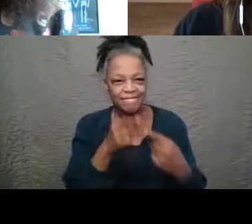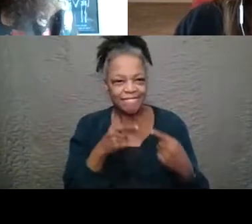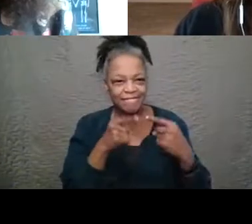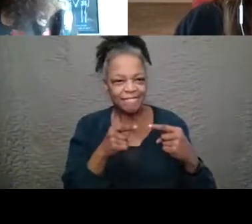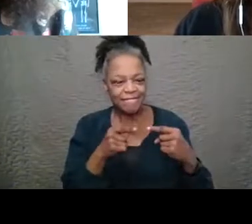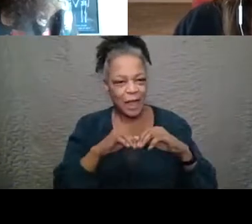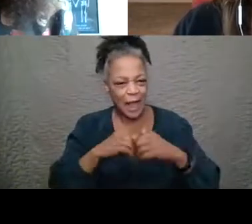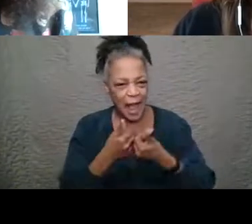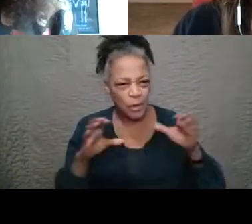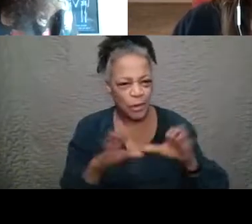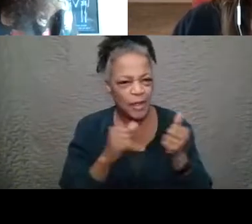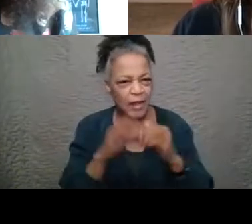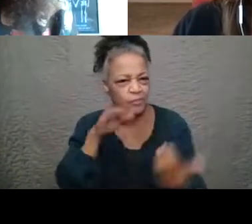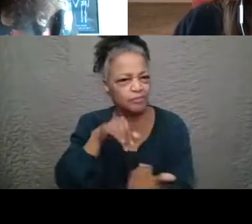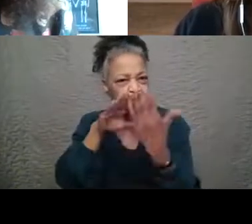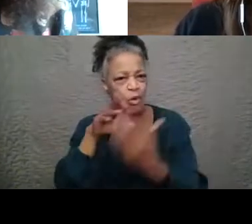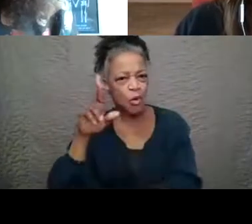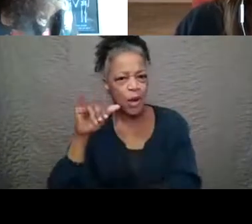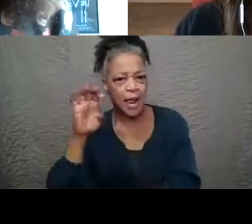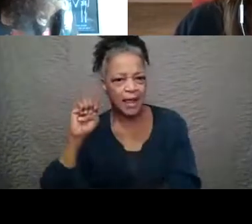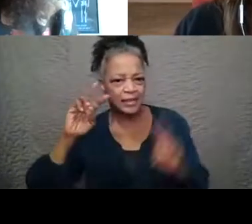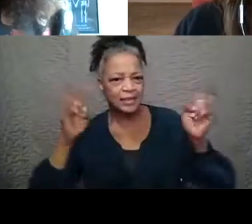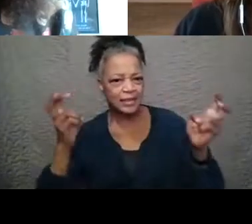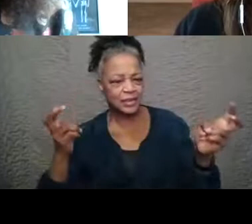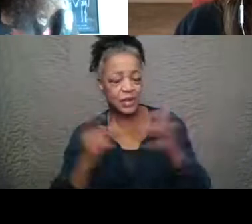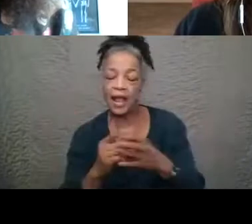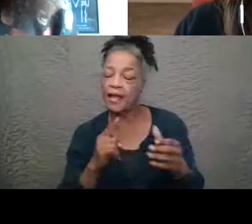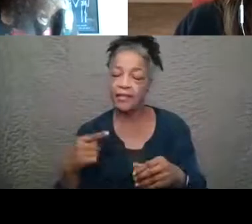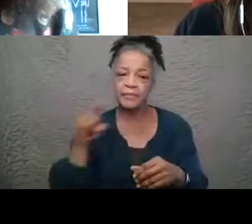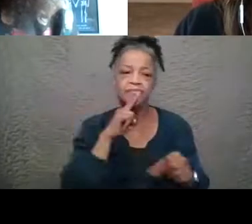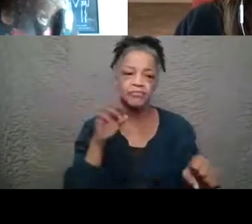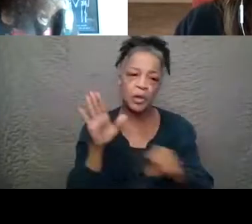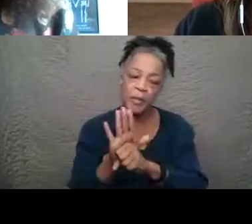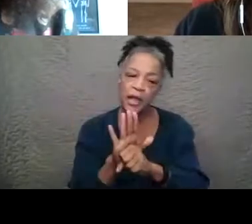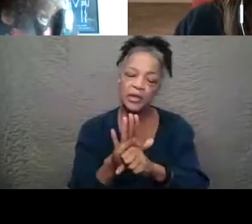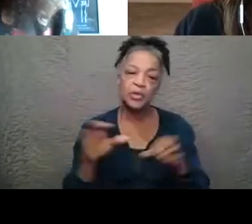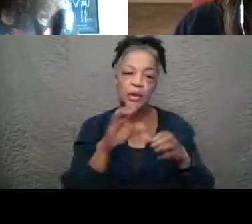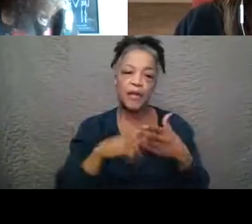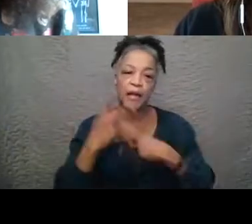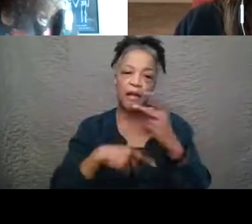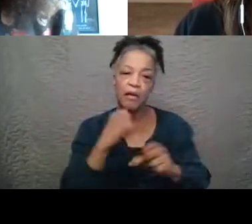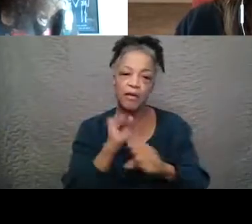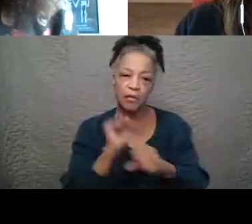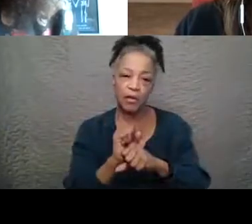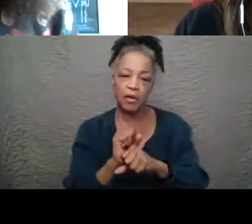do that and wanting and really committing to doing that work.